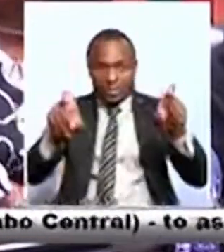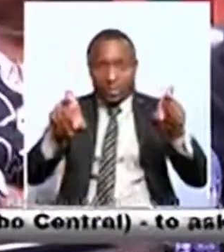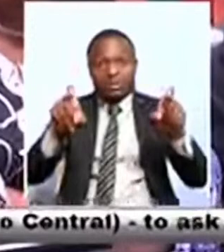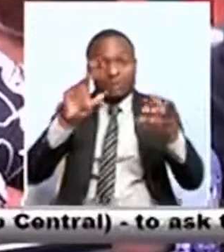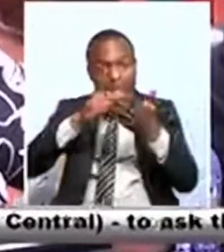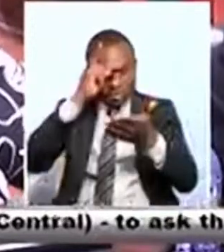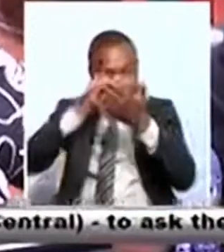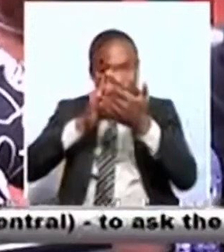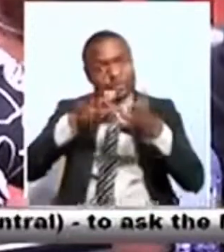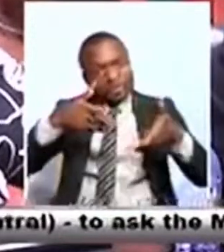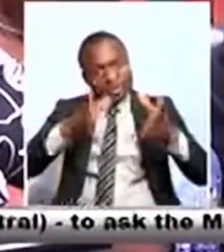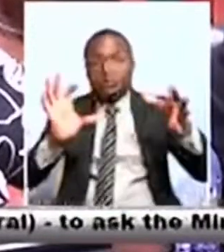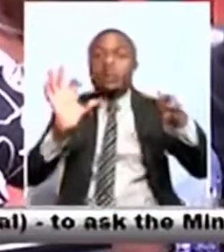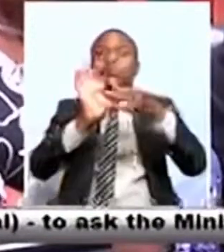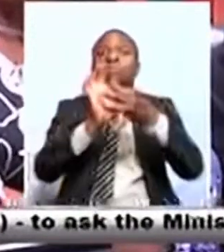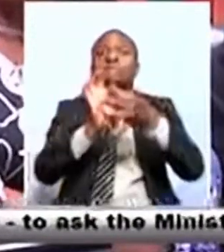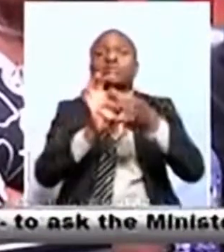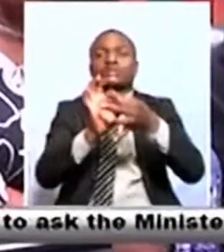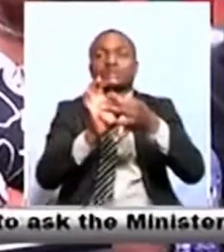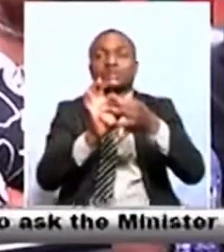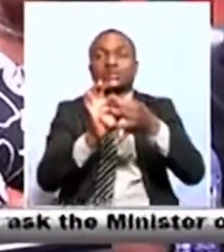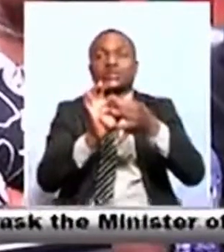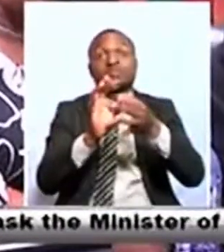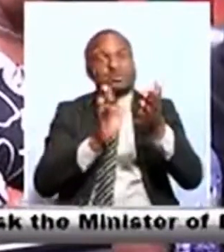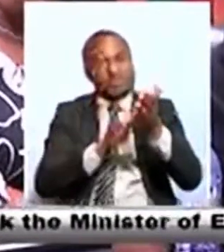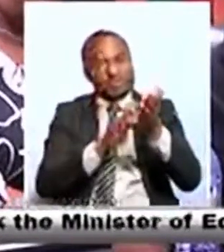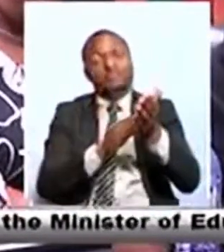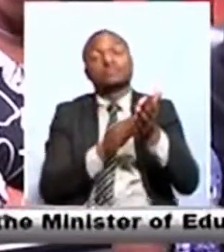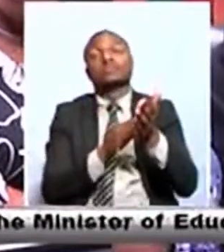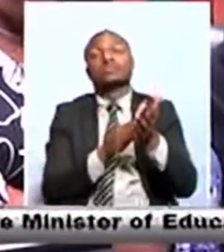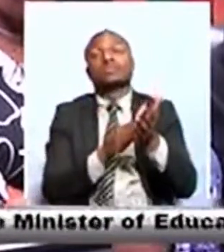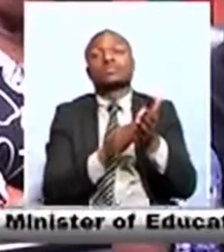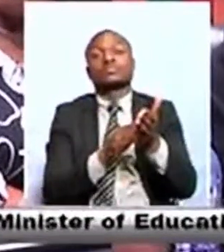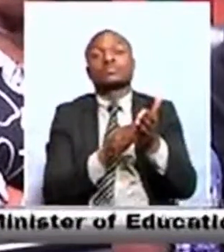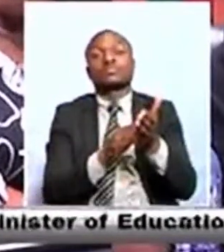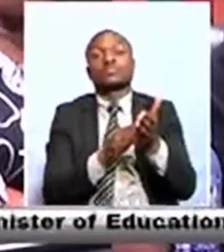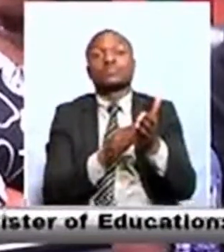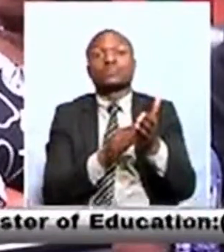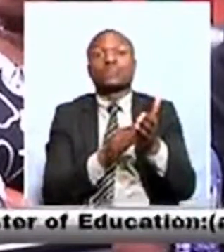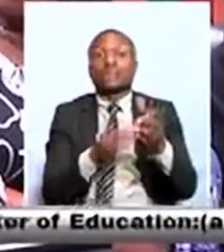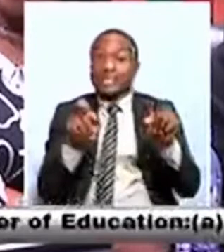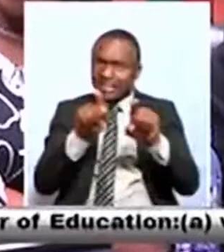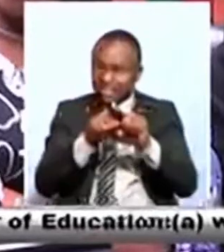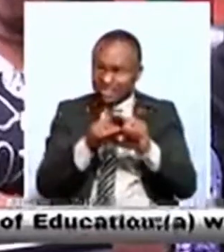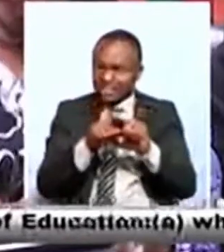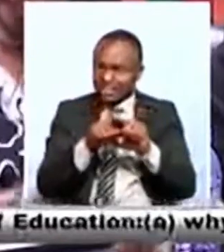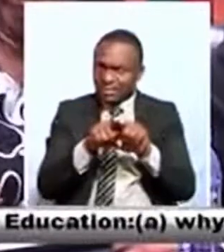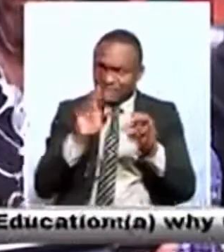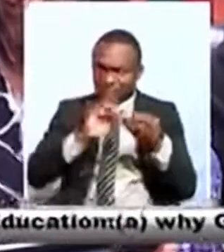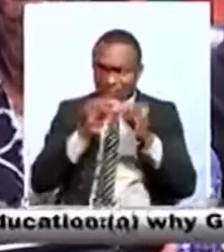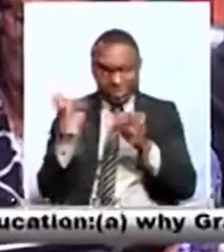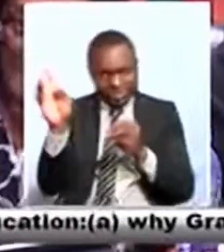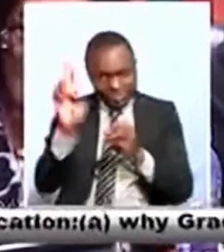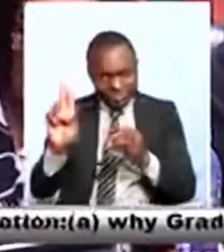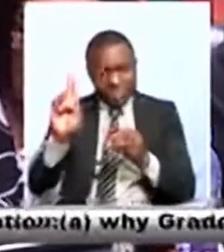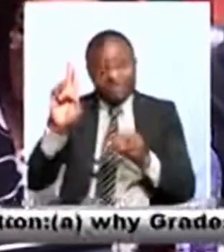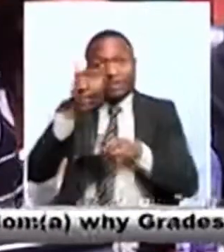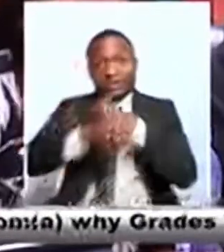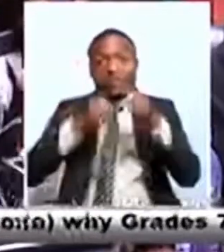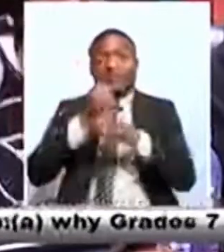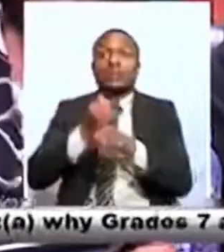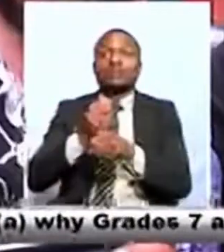to rejoin the mainstream and the external examination number will be used at grade 12 as an internal number.